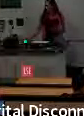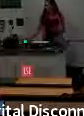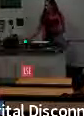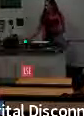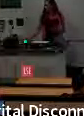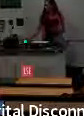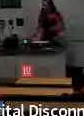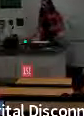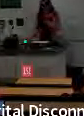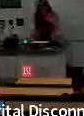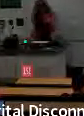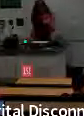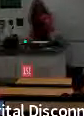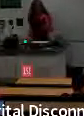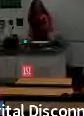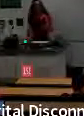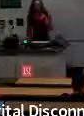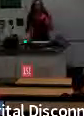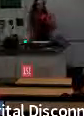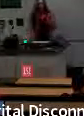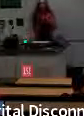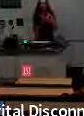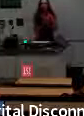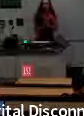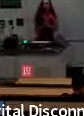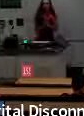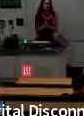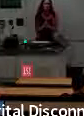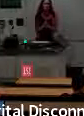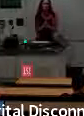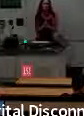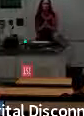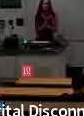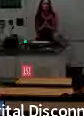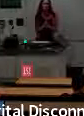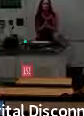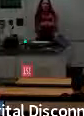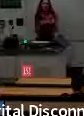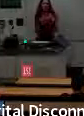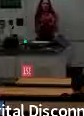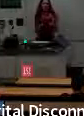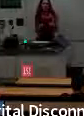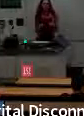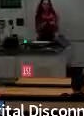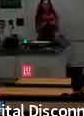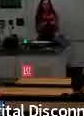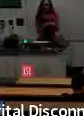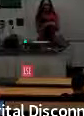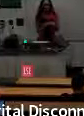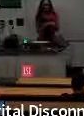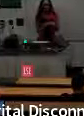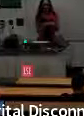societies, that especially when it comes to that the explanations for inequalities in this become increasingly complex and